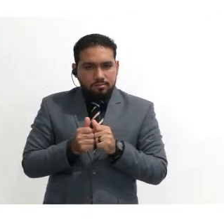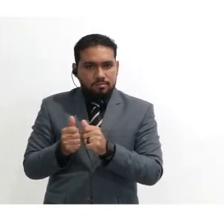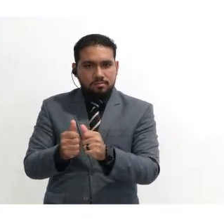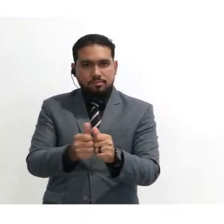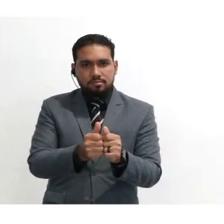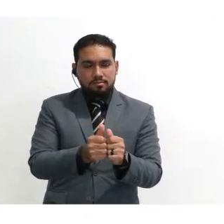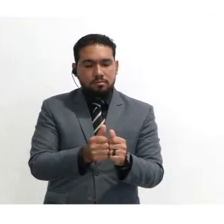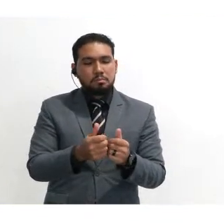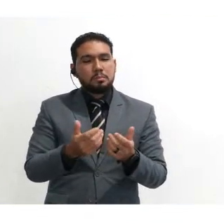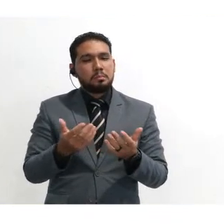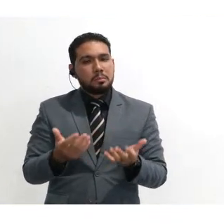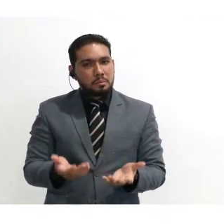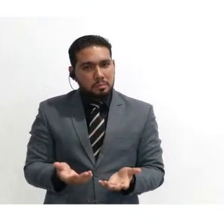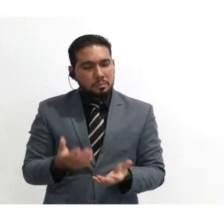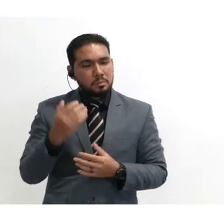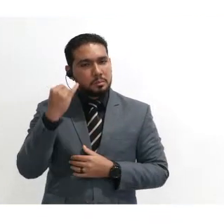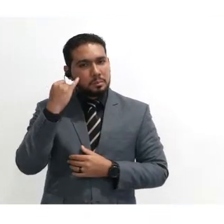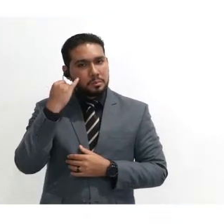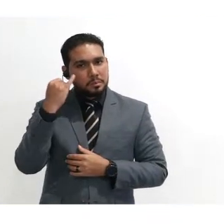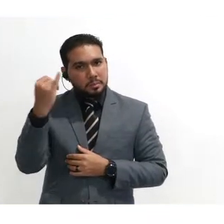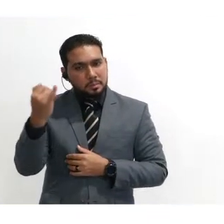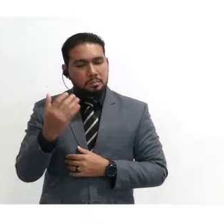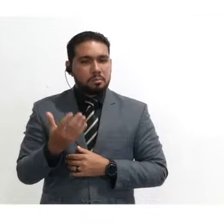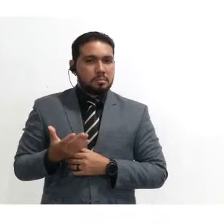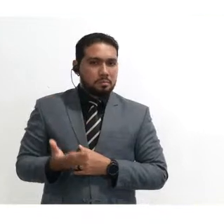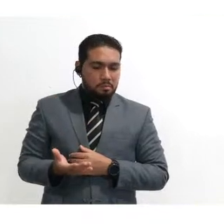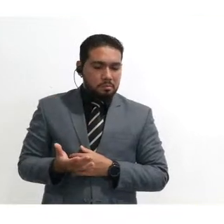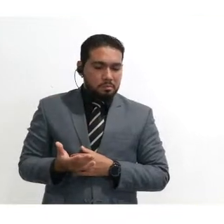in package as a contrast to system on chip.